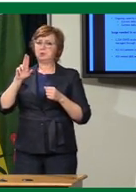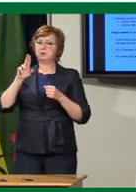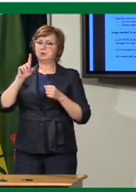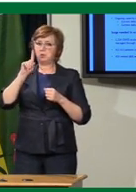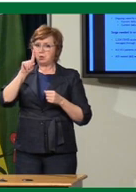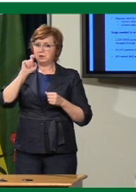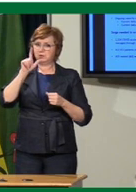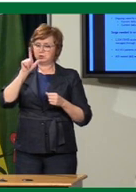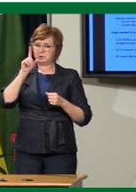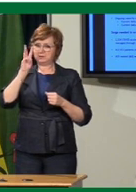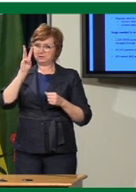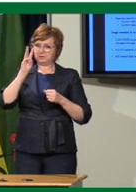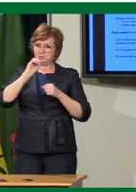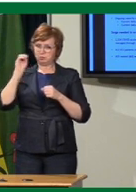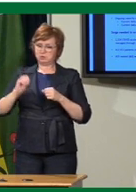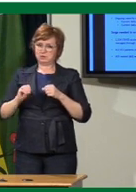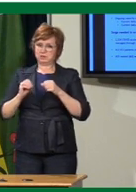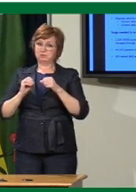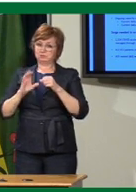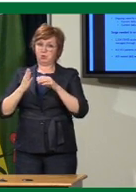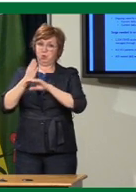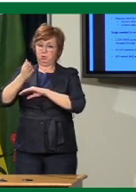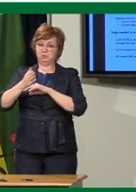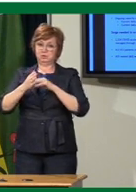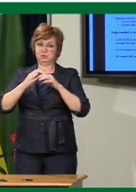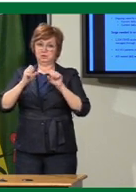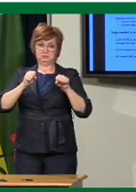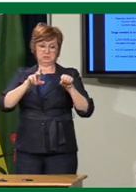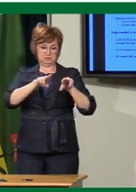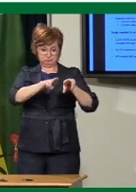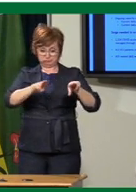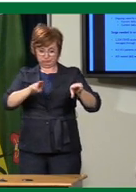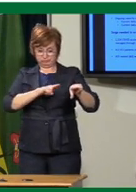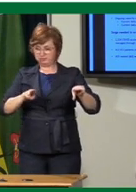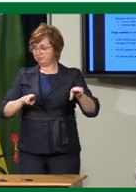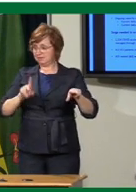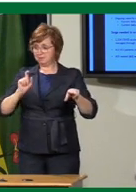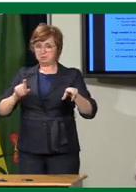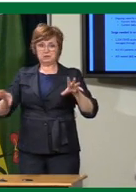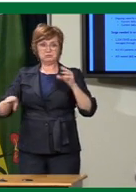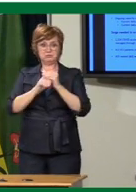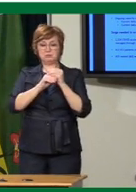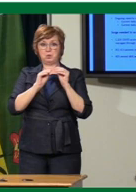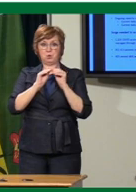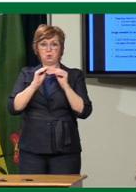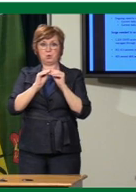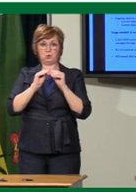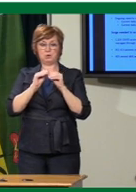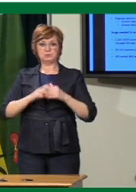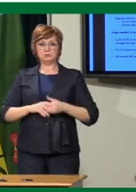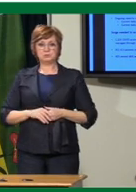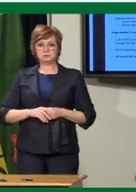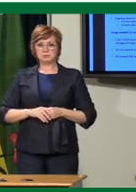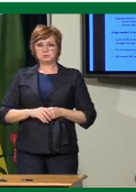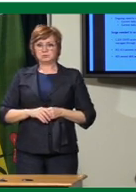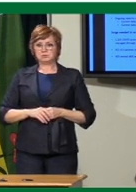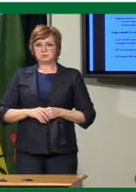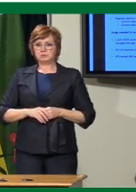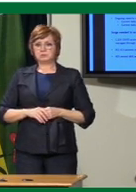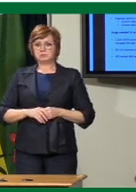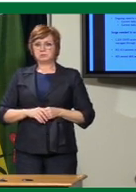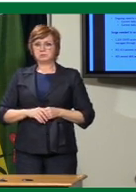capacity. So building on that, when we look out at a potential surge and